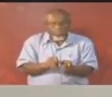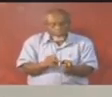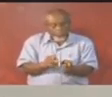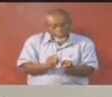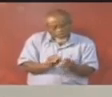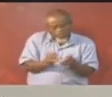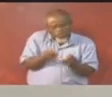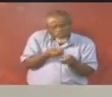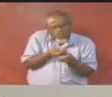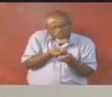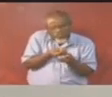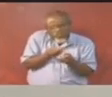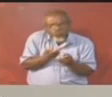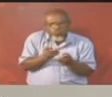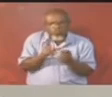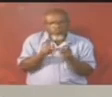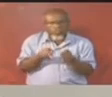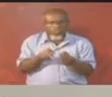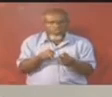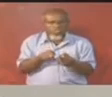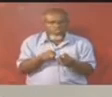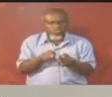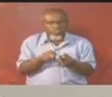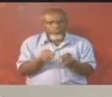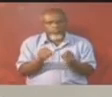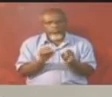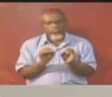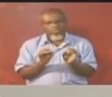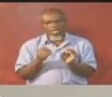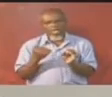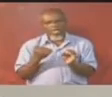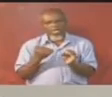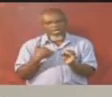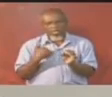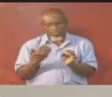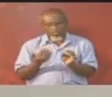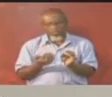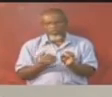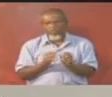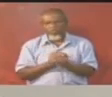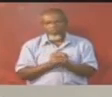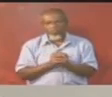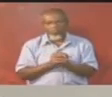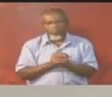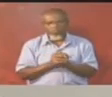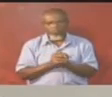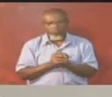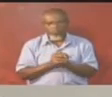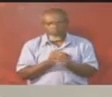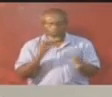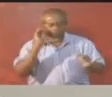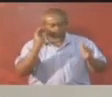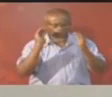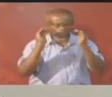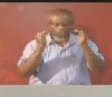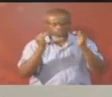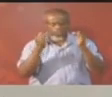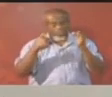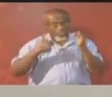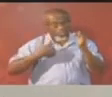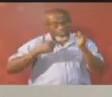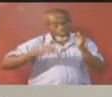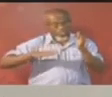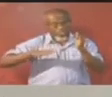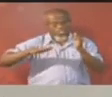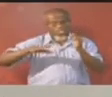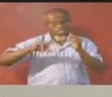of protection for children and teens compared to their overall proportion in the population of nearly 30%. We see